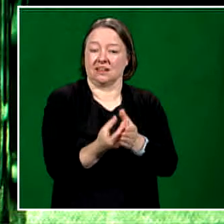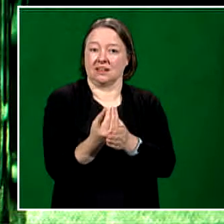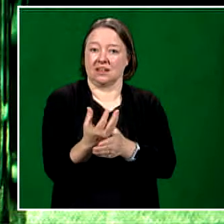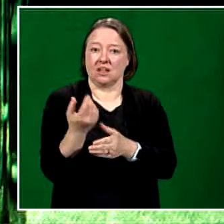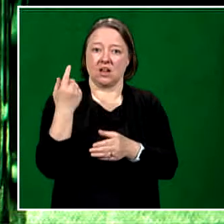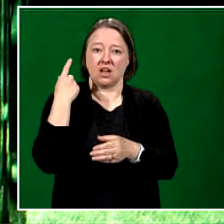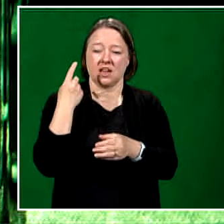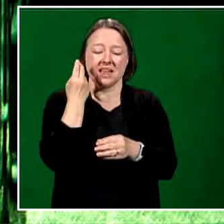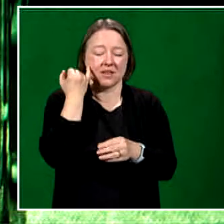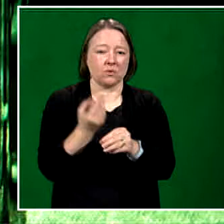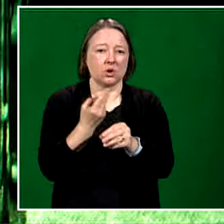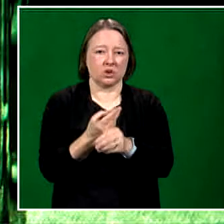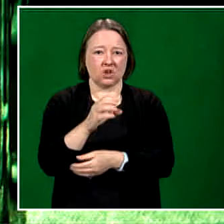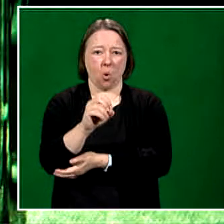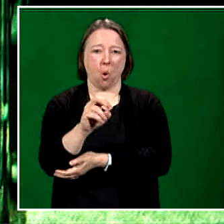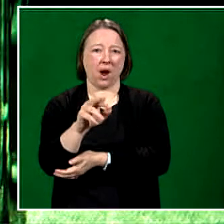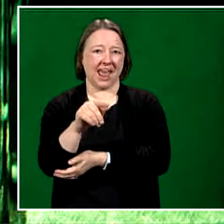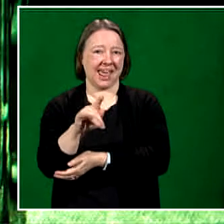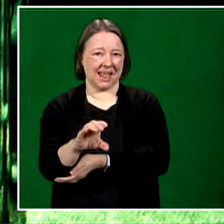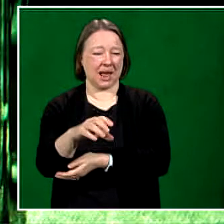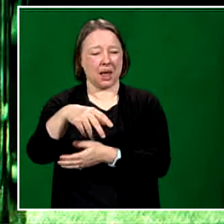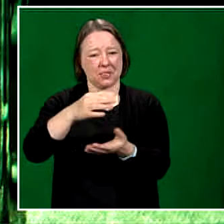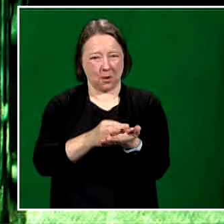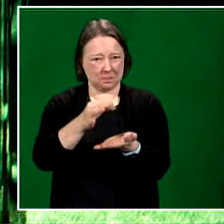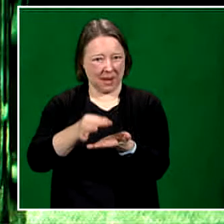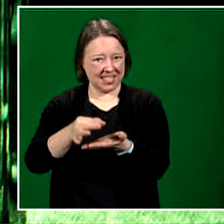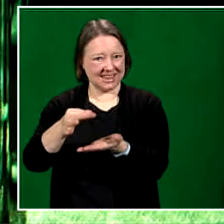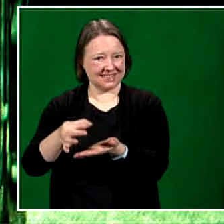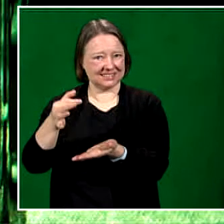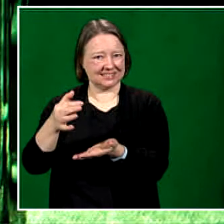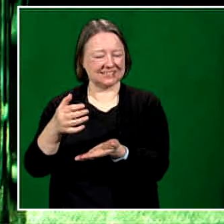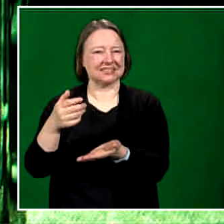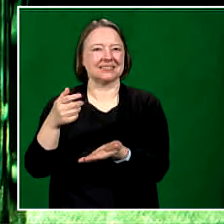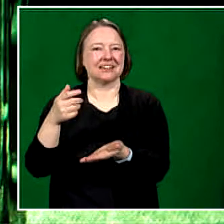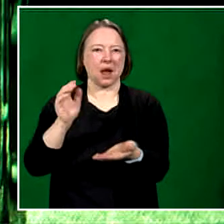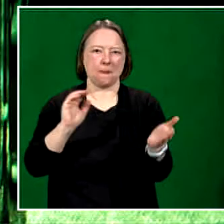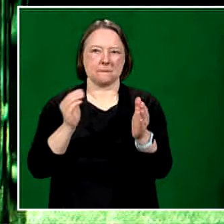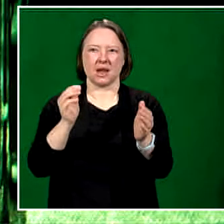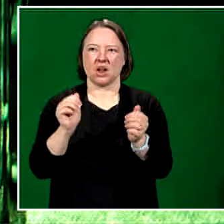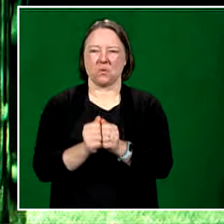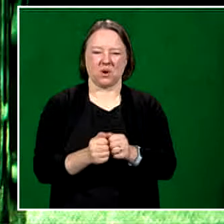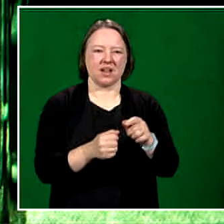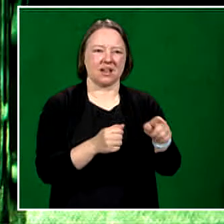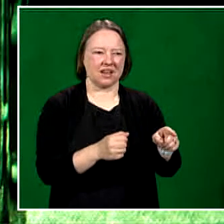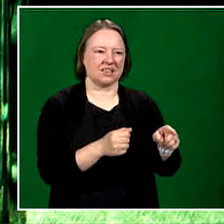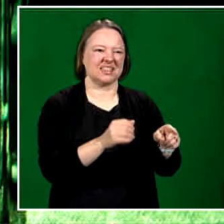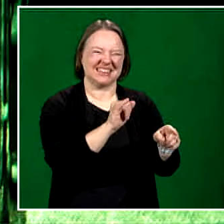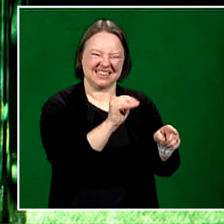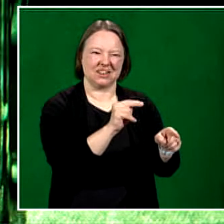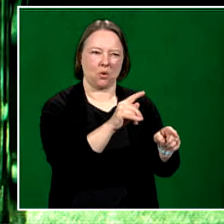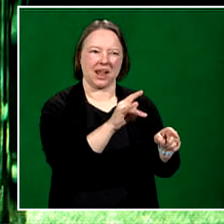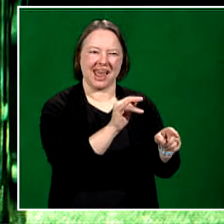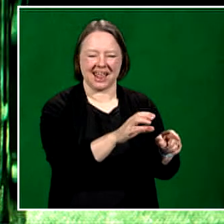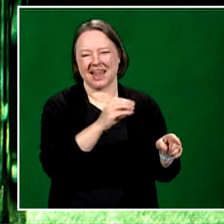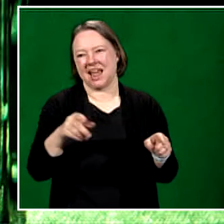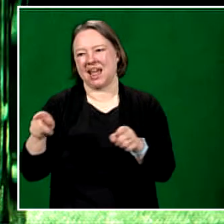with organic pellets compared to maize planted with no fertilizer.